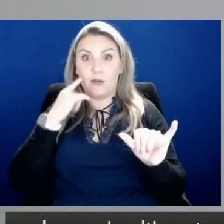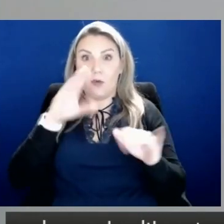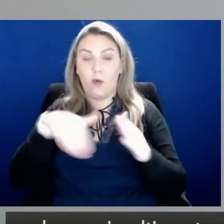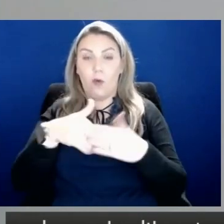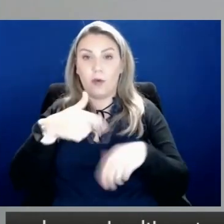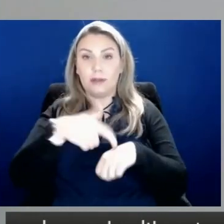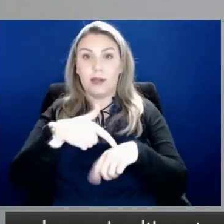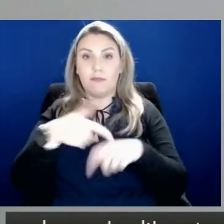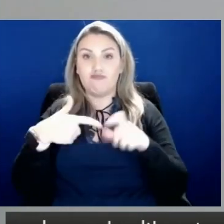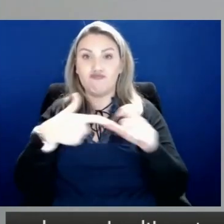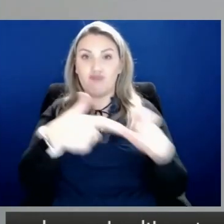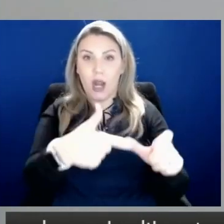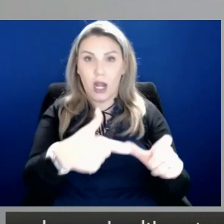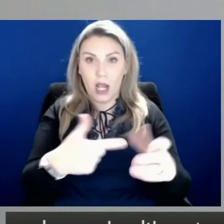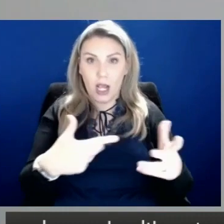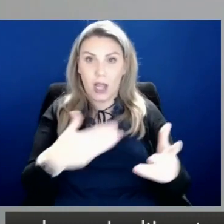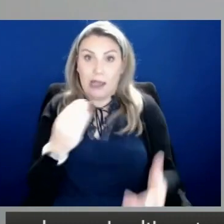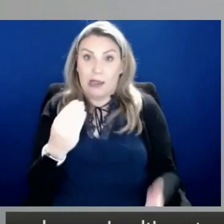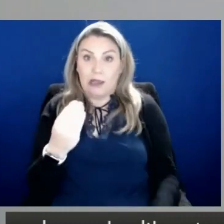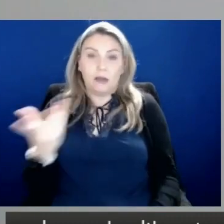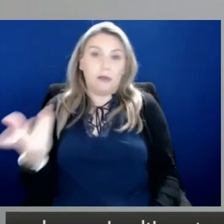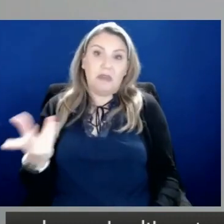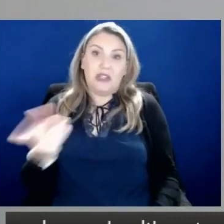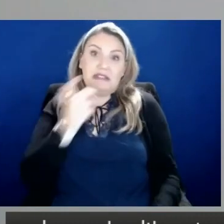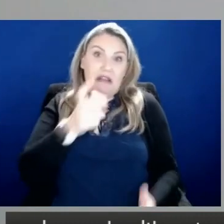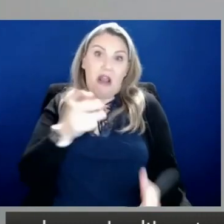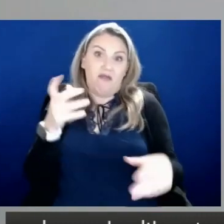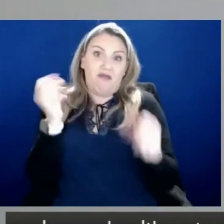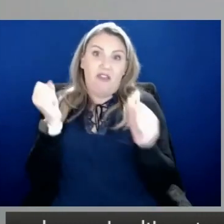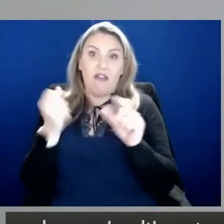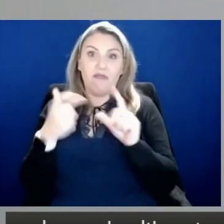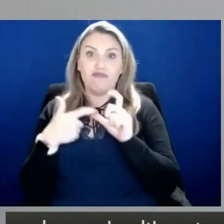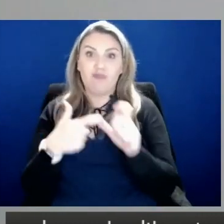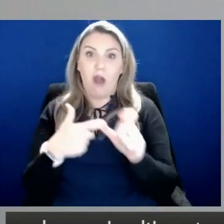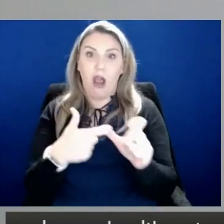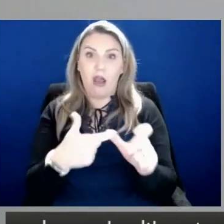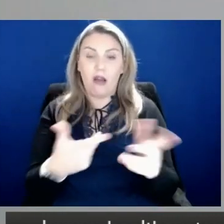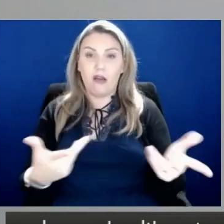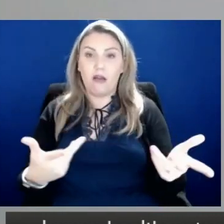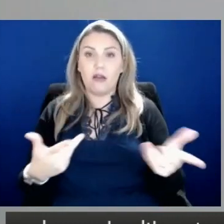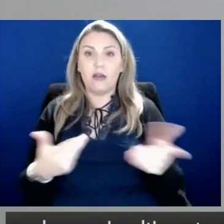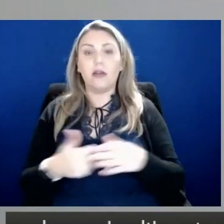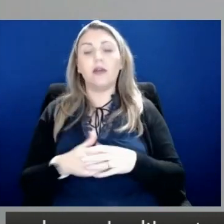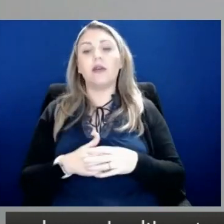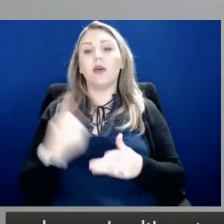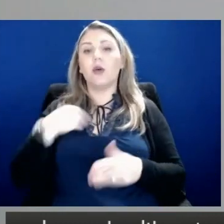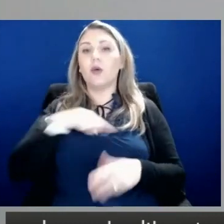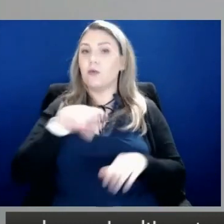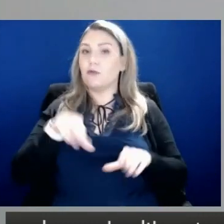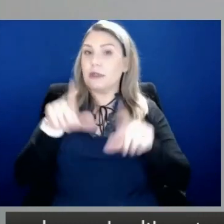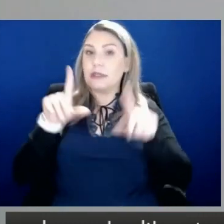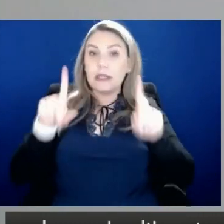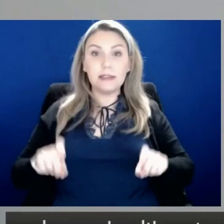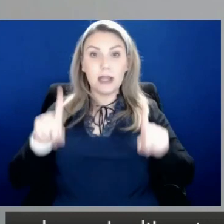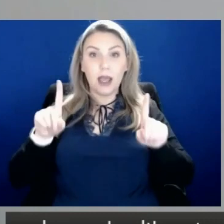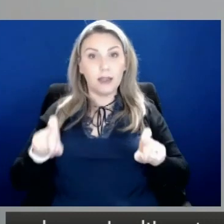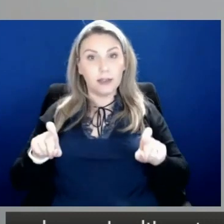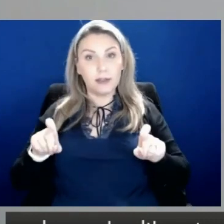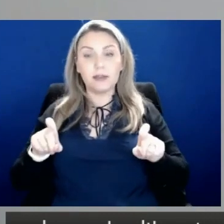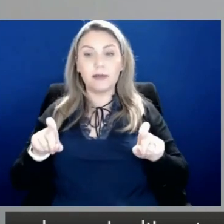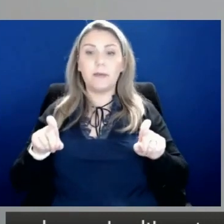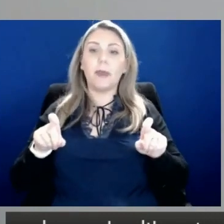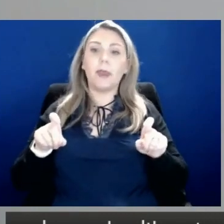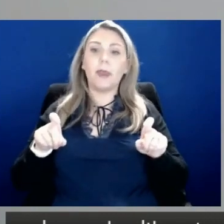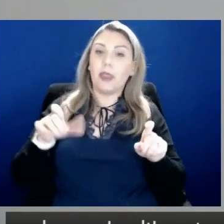running. And it's not fast. So we've done tests which have